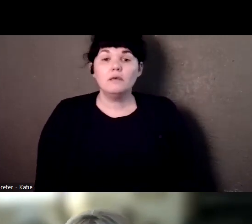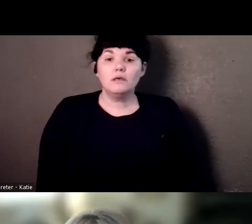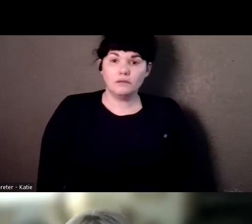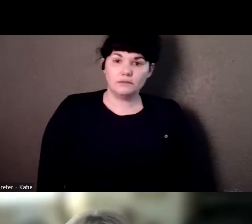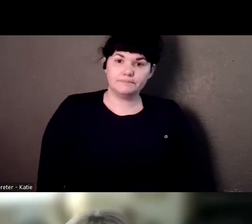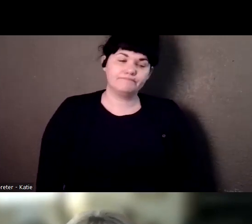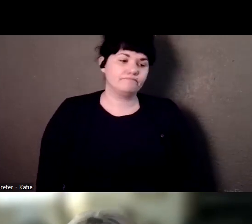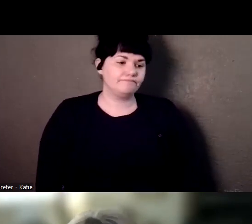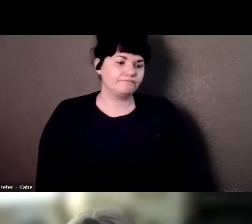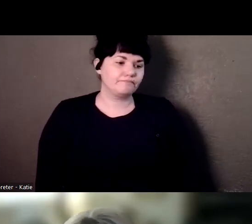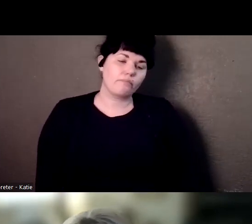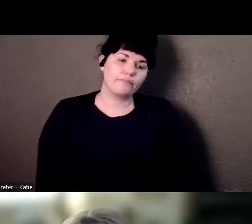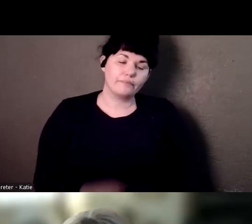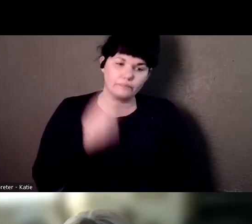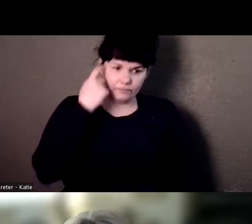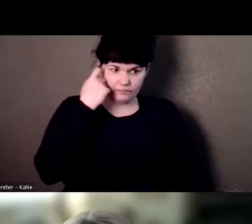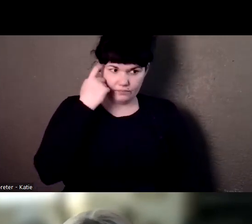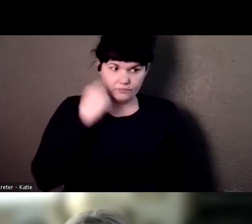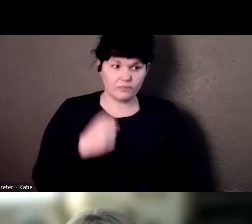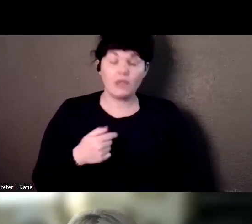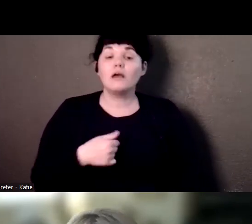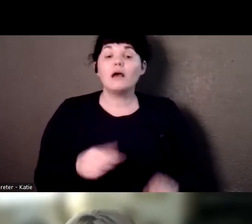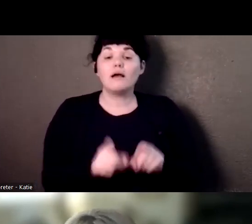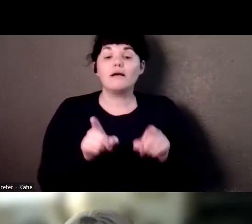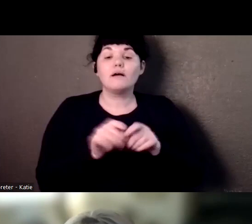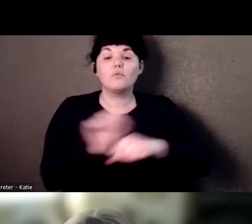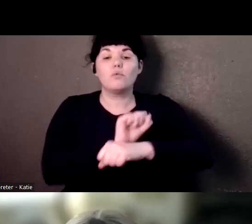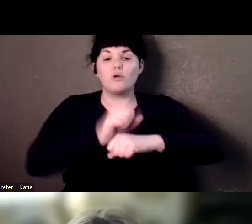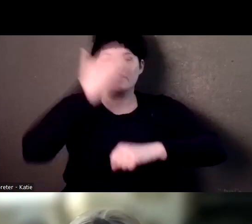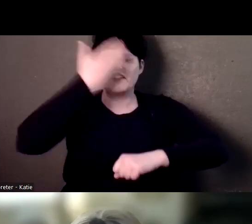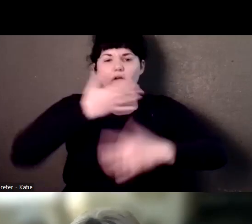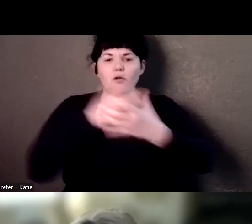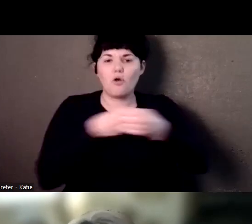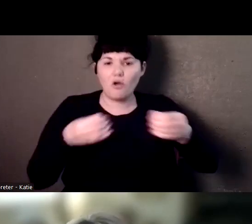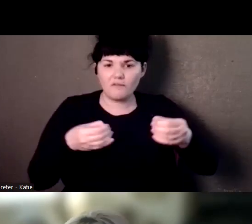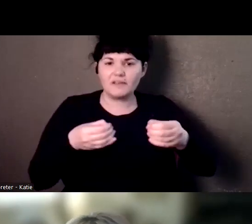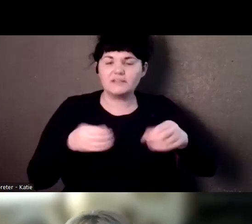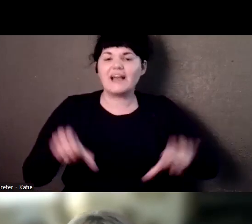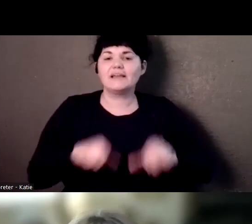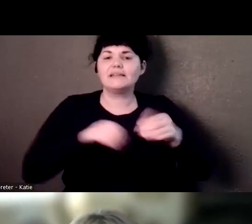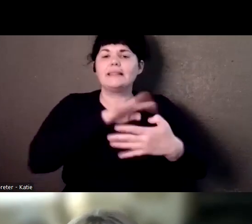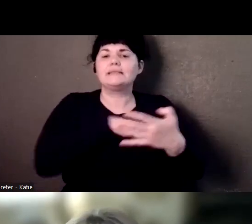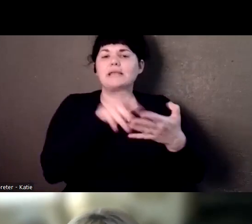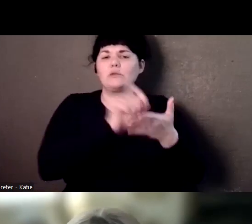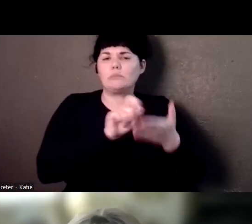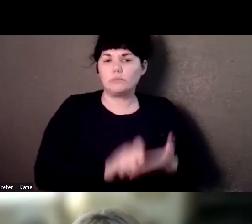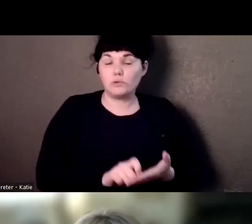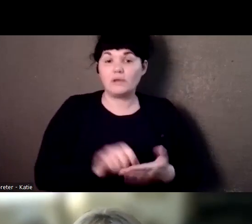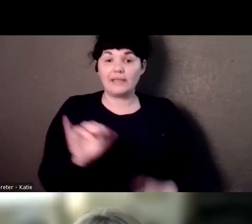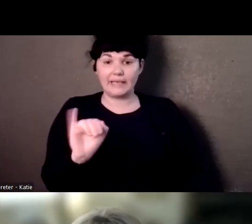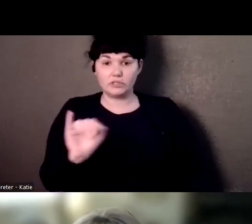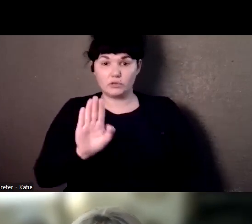adjustment. I worked the front office. I scheduled patients. I did the insurance billing. I was a really